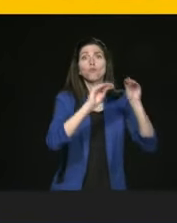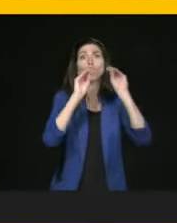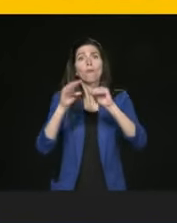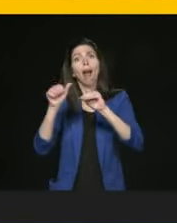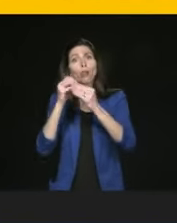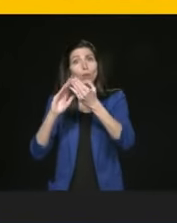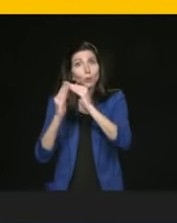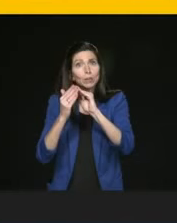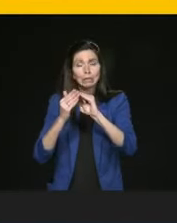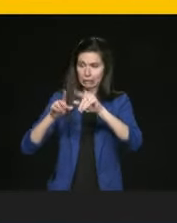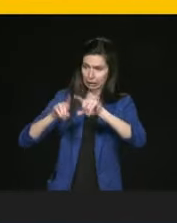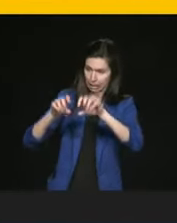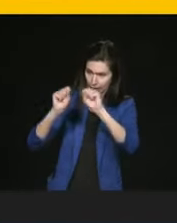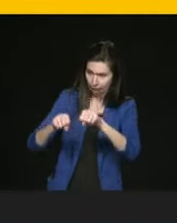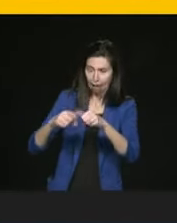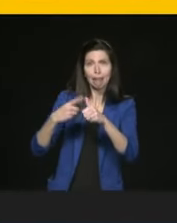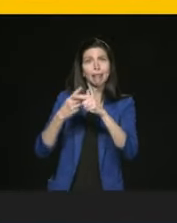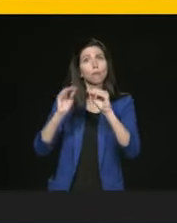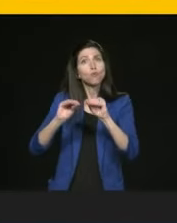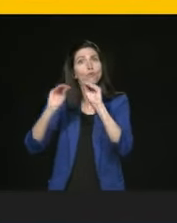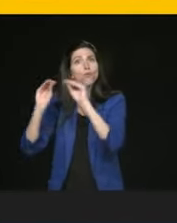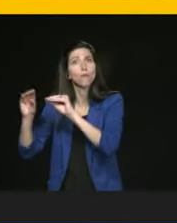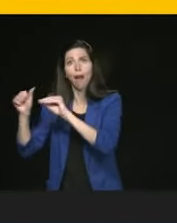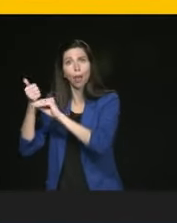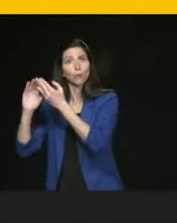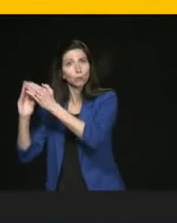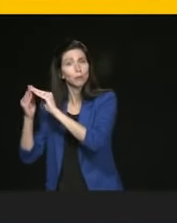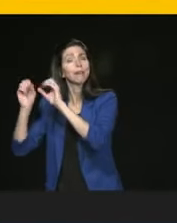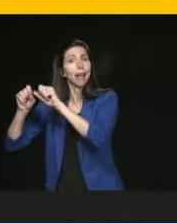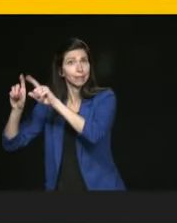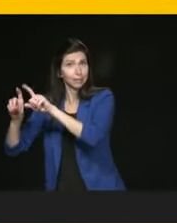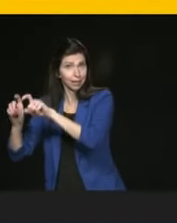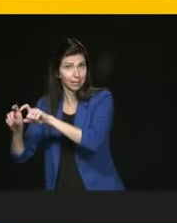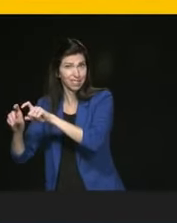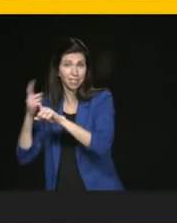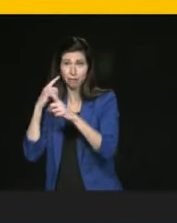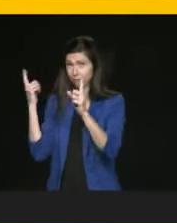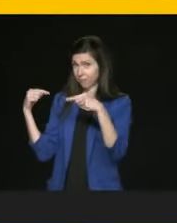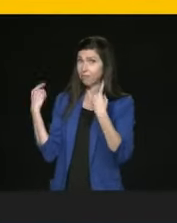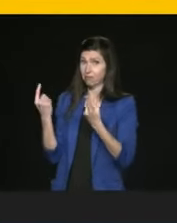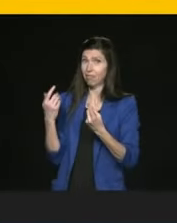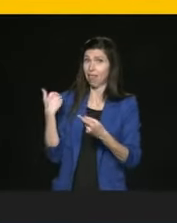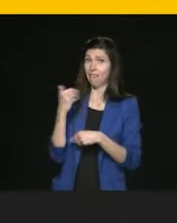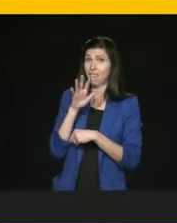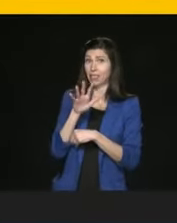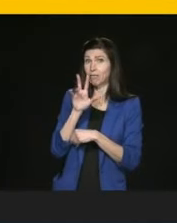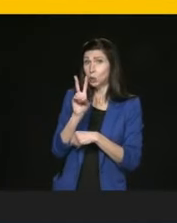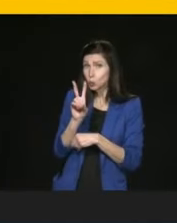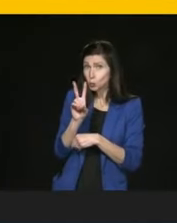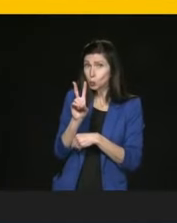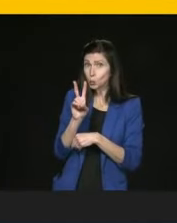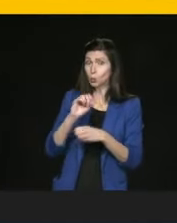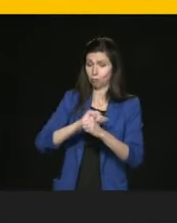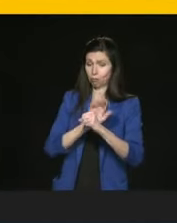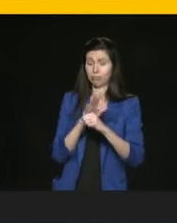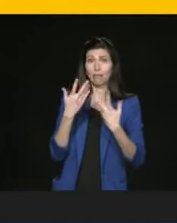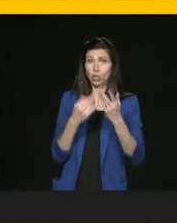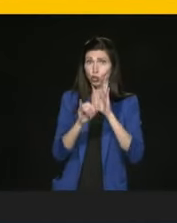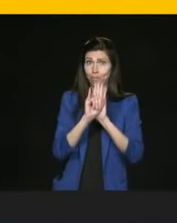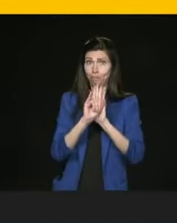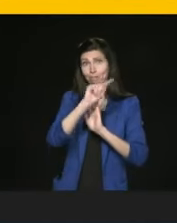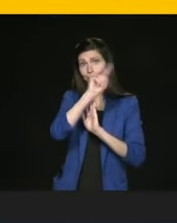have been 52 confirmed COVID-19 cases in First Nation communities on reserve and 12 confirmed